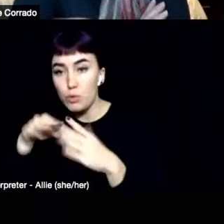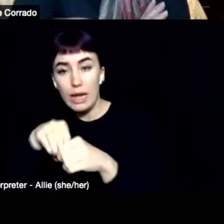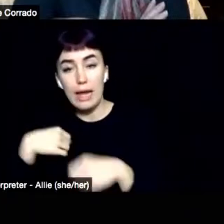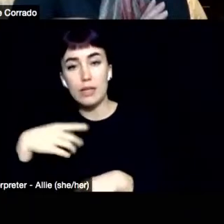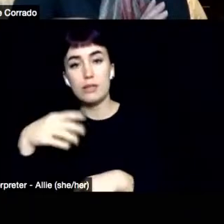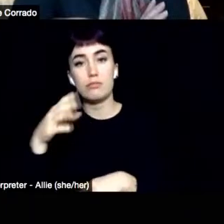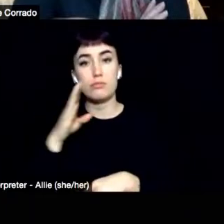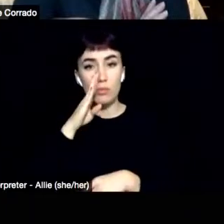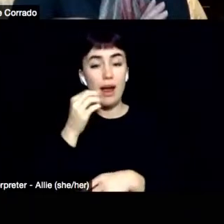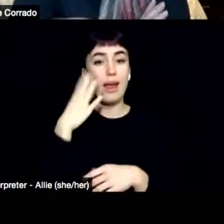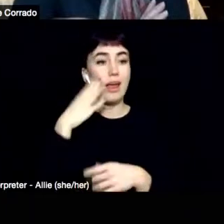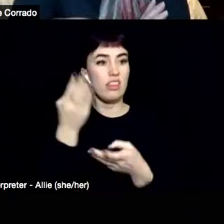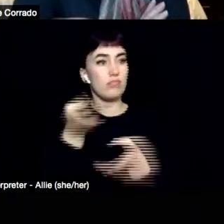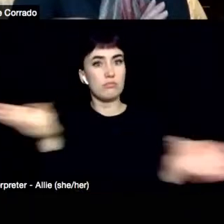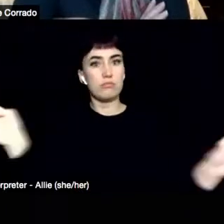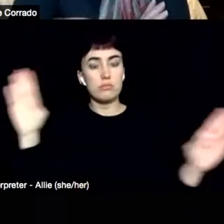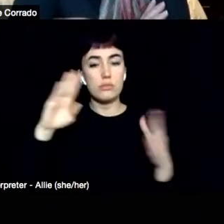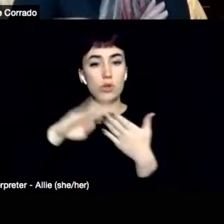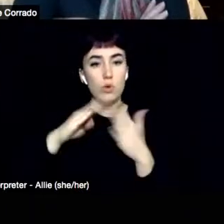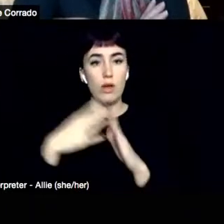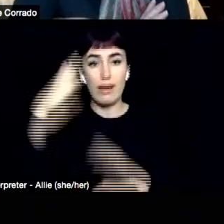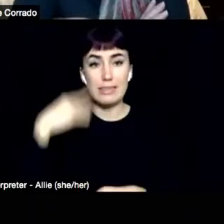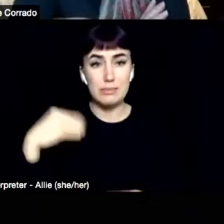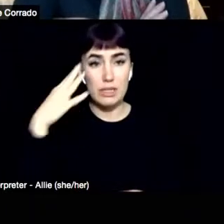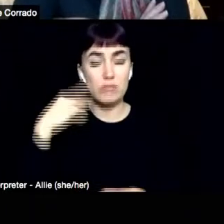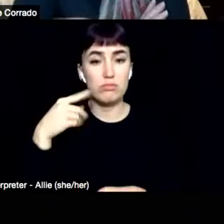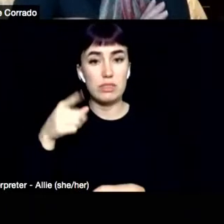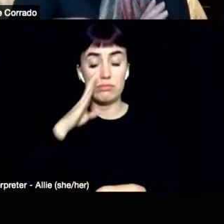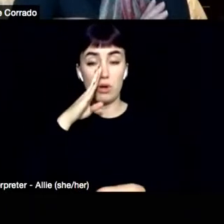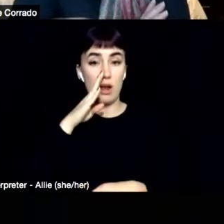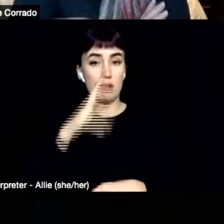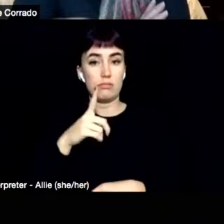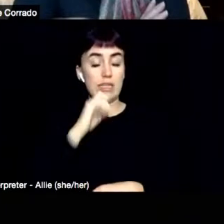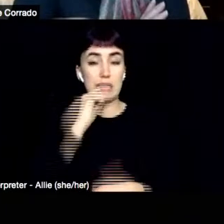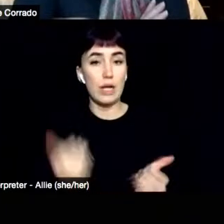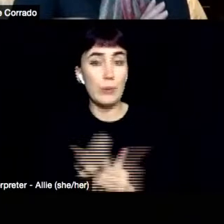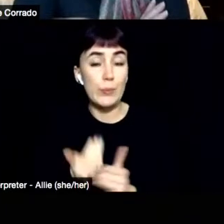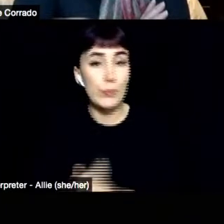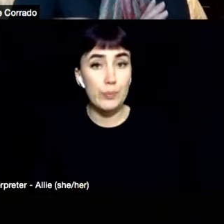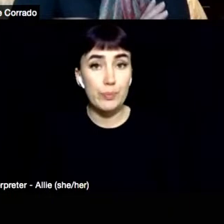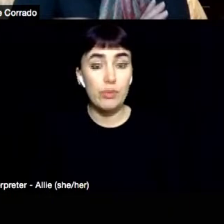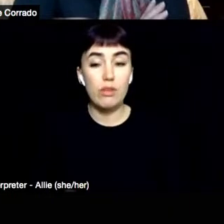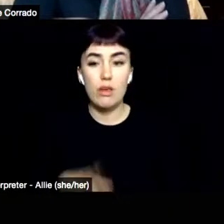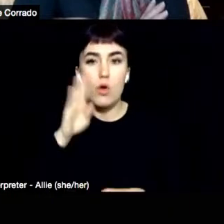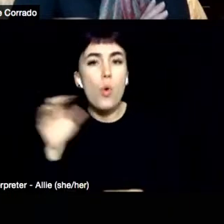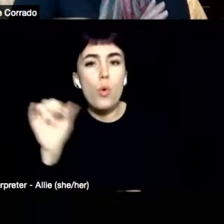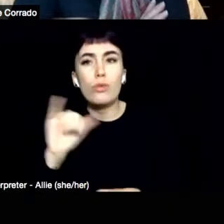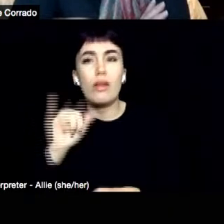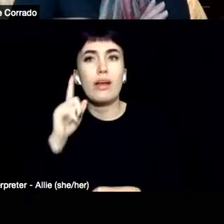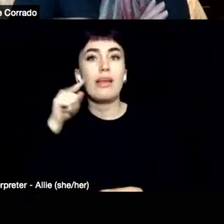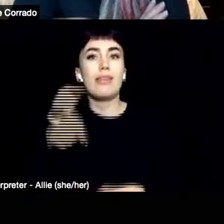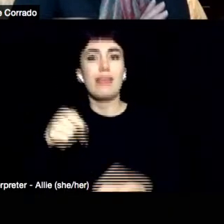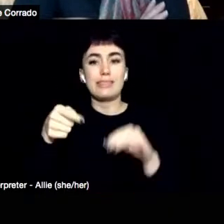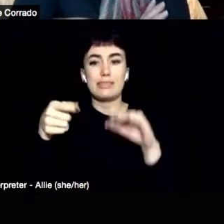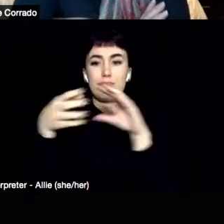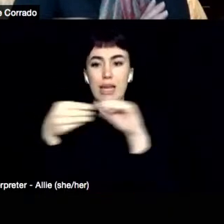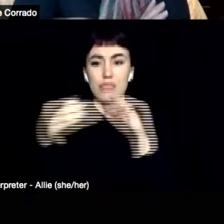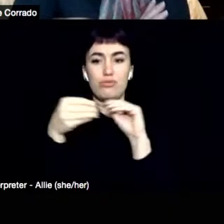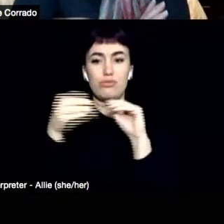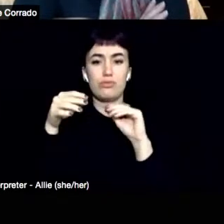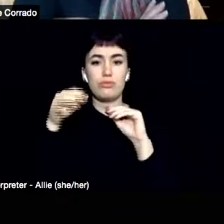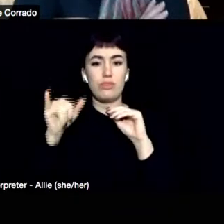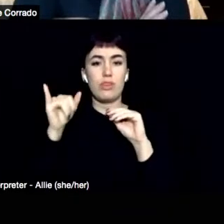the greater community experiences in Brighton is not new. This messaging that from